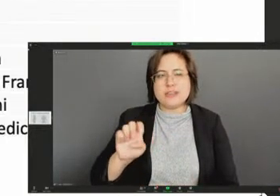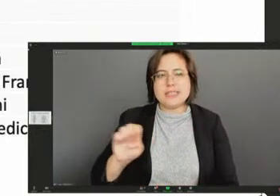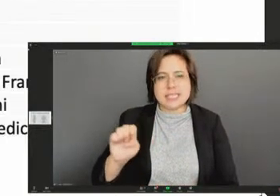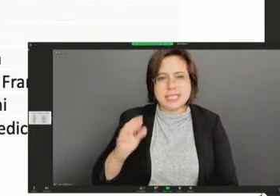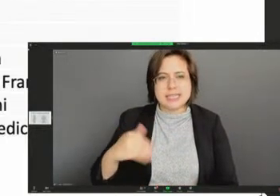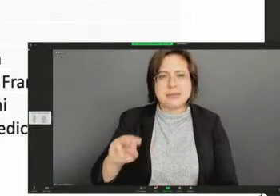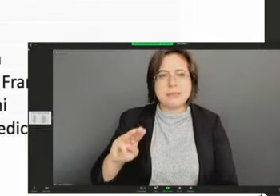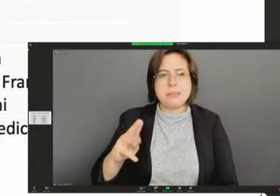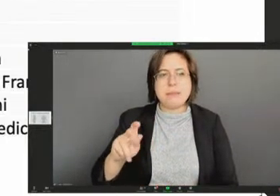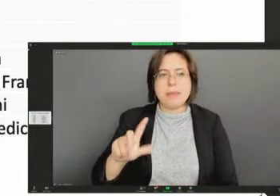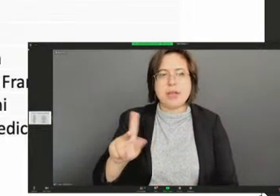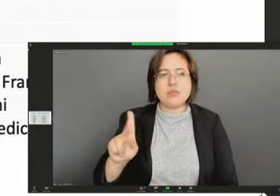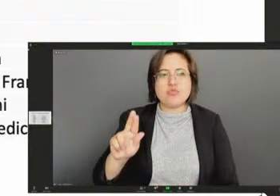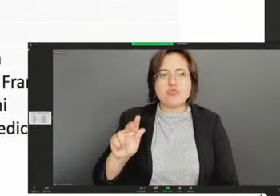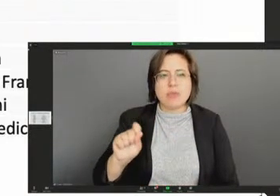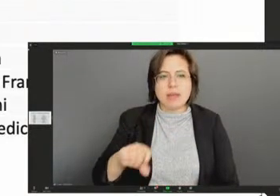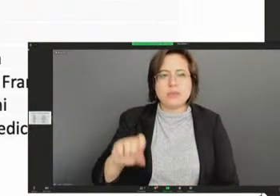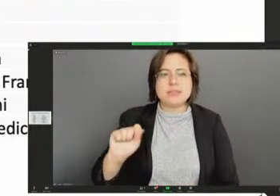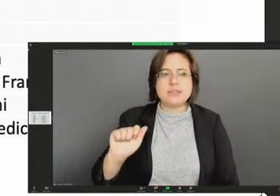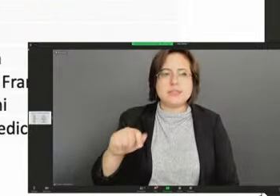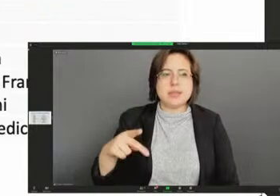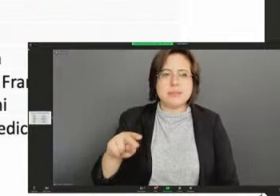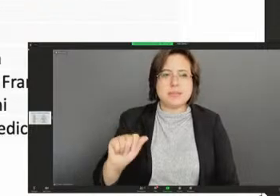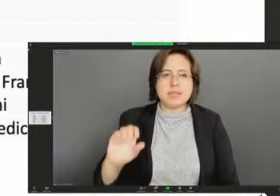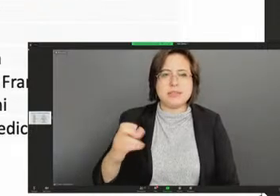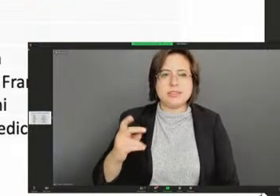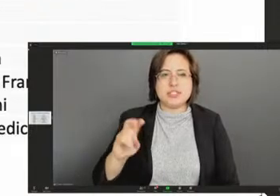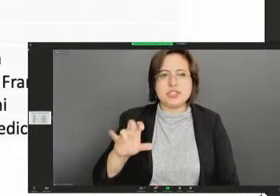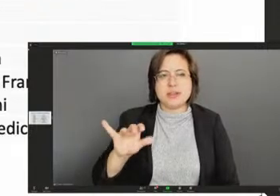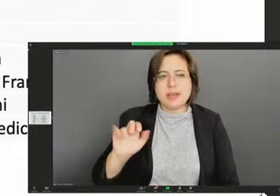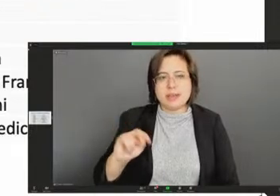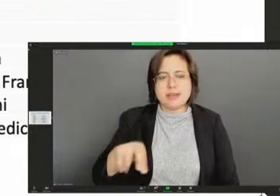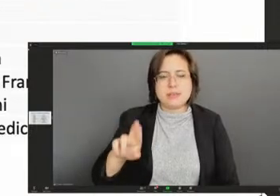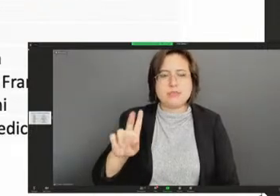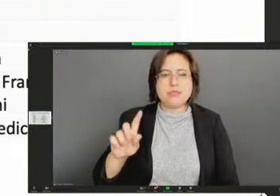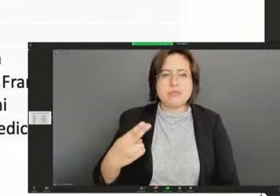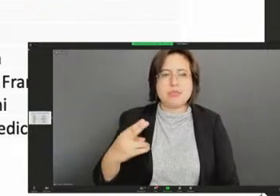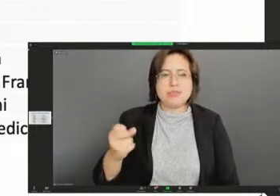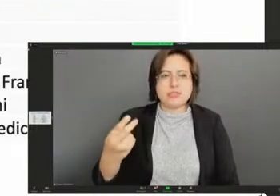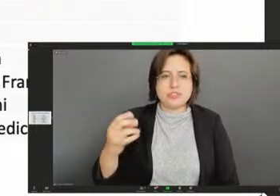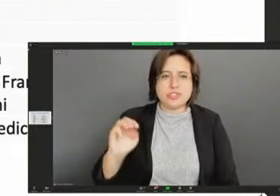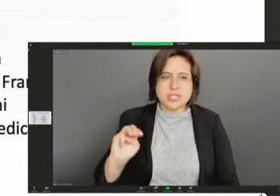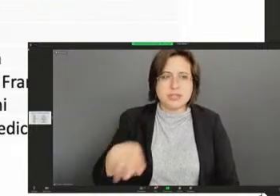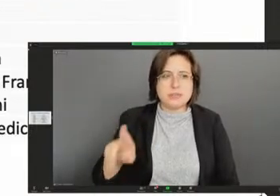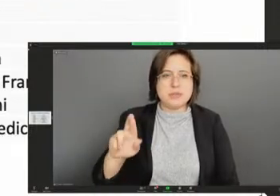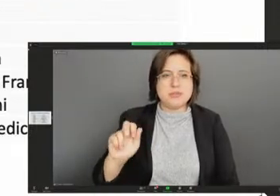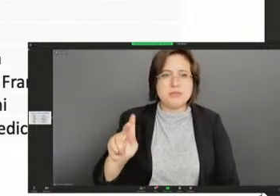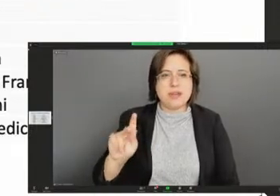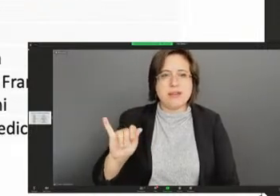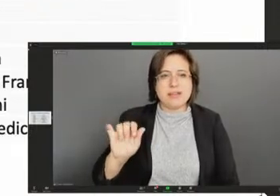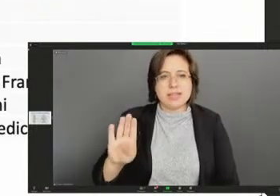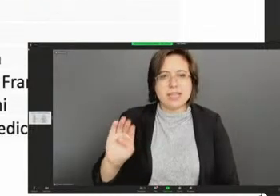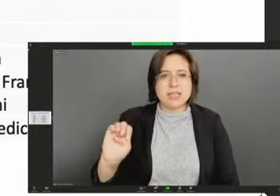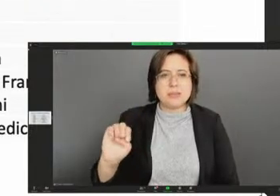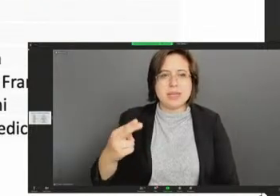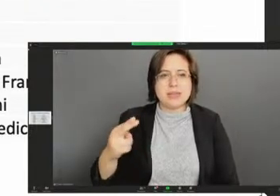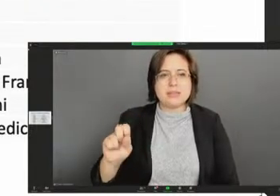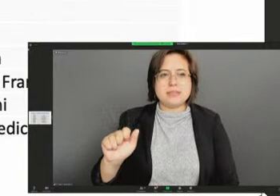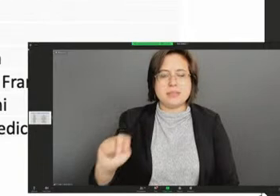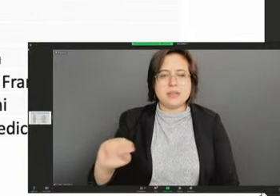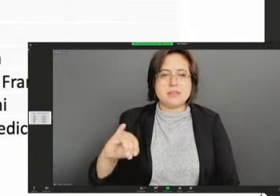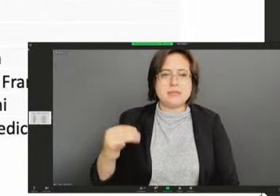Michael Krause, Sapna Sharon, Ruth Shim, Rakib Hassan,